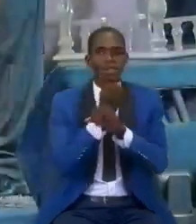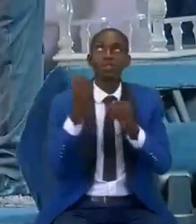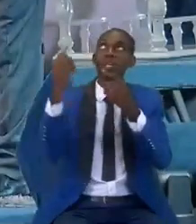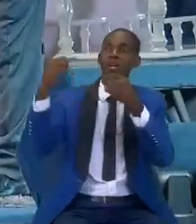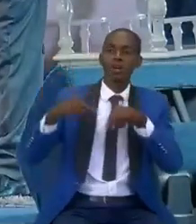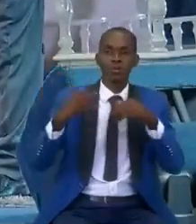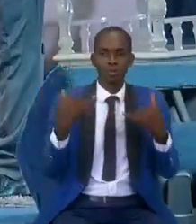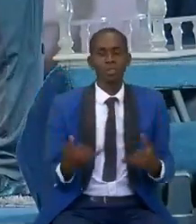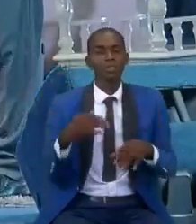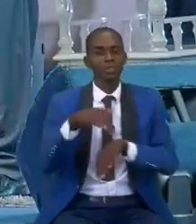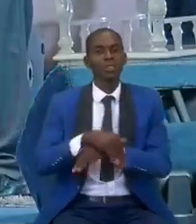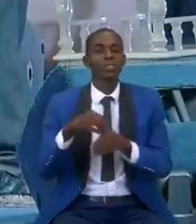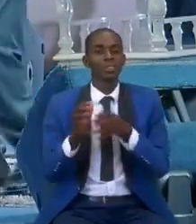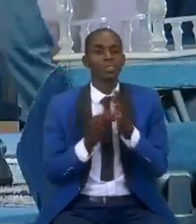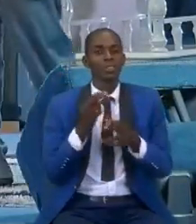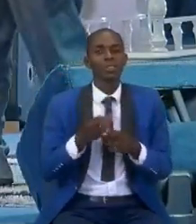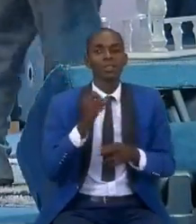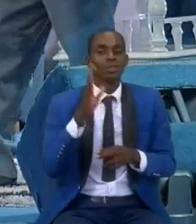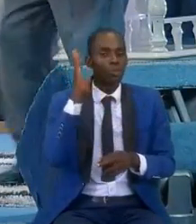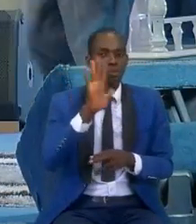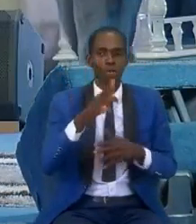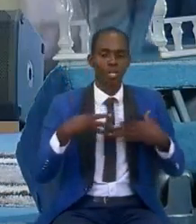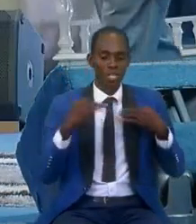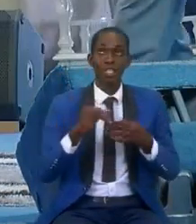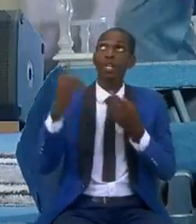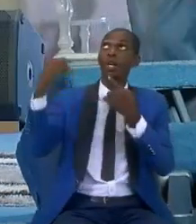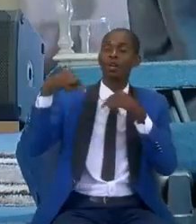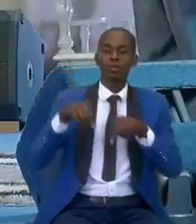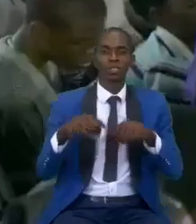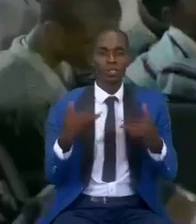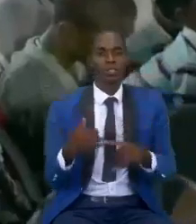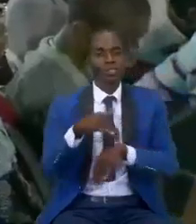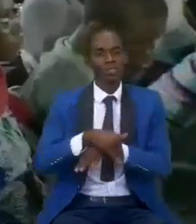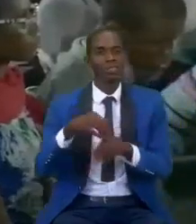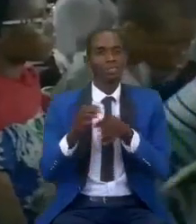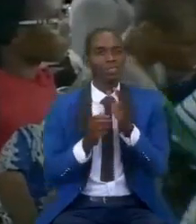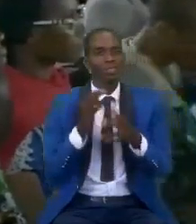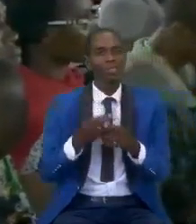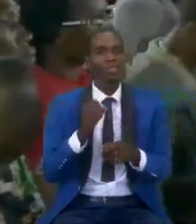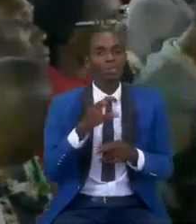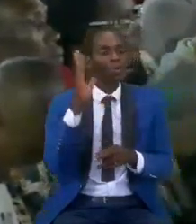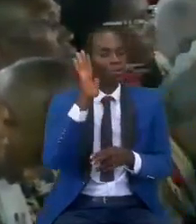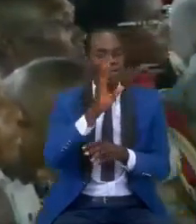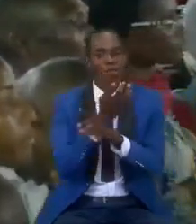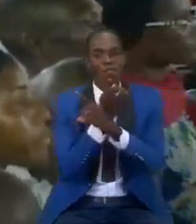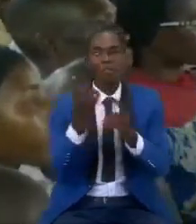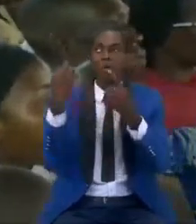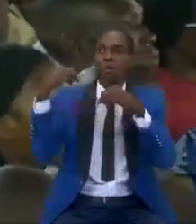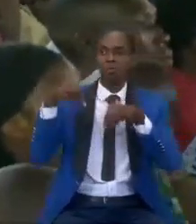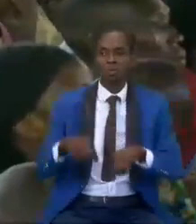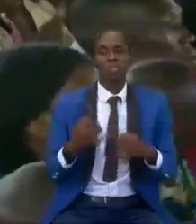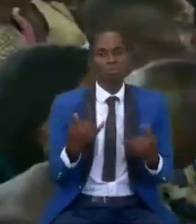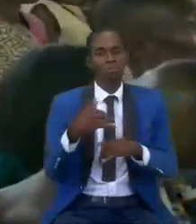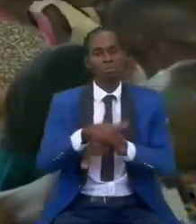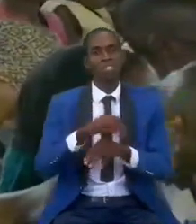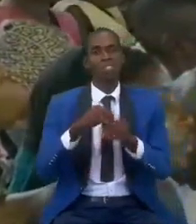your deliverance will come down today. As the rain cometh from and the snow from